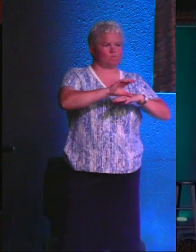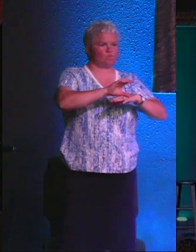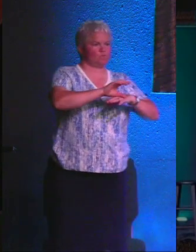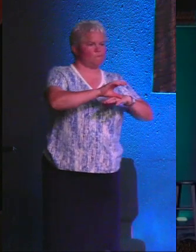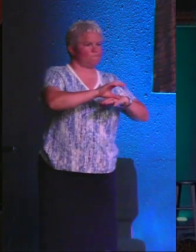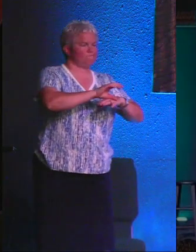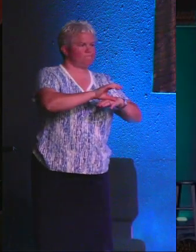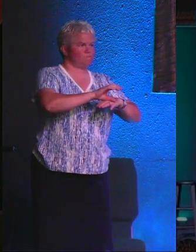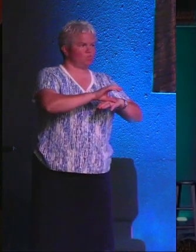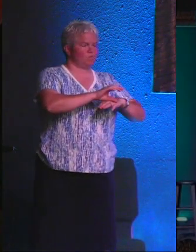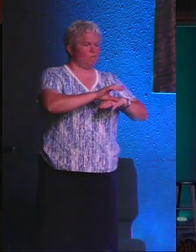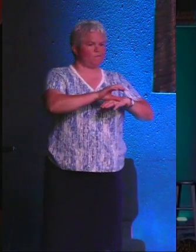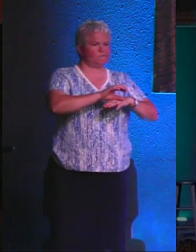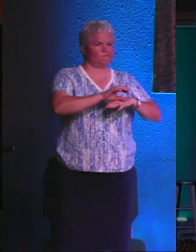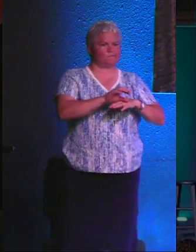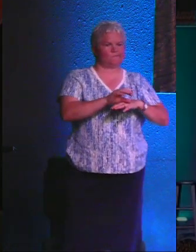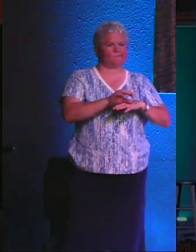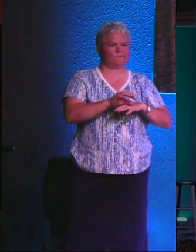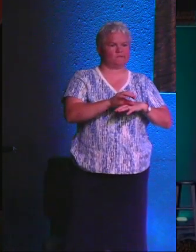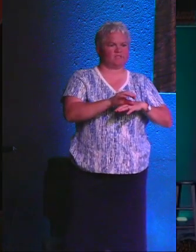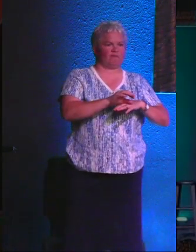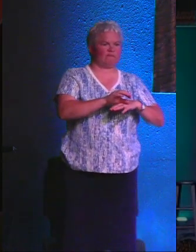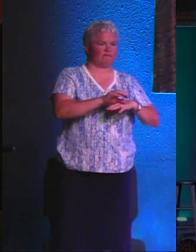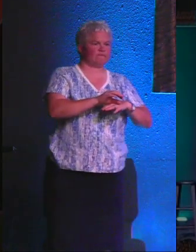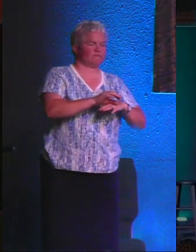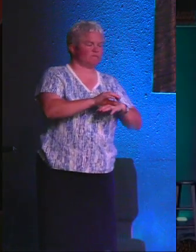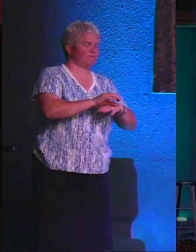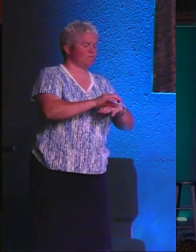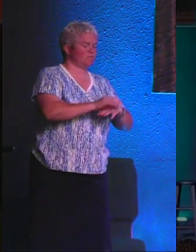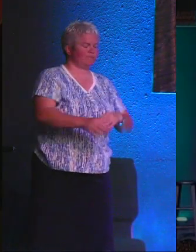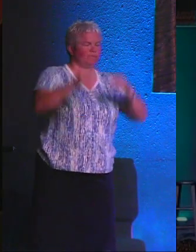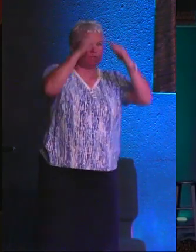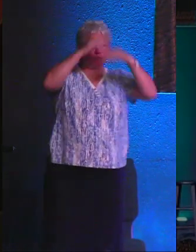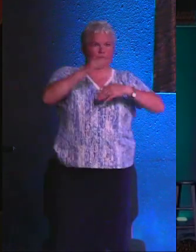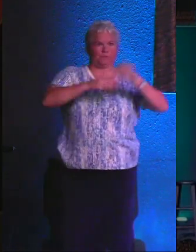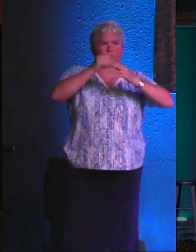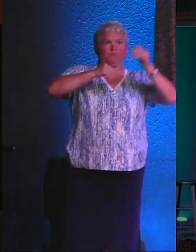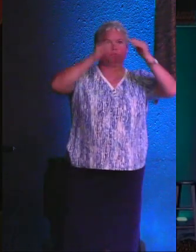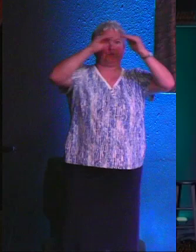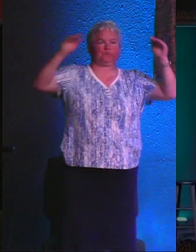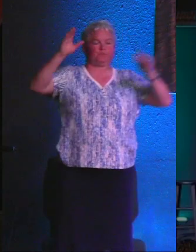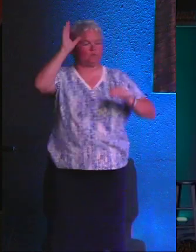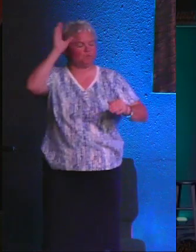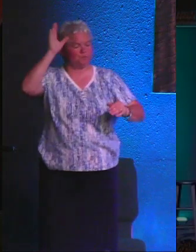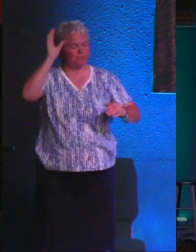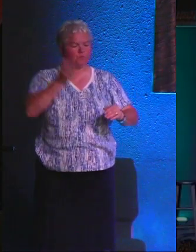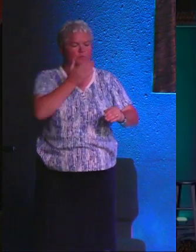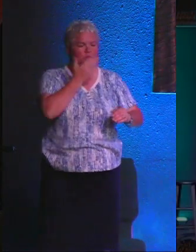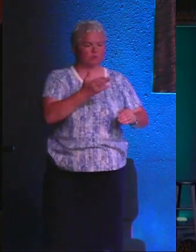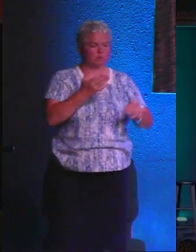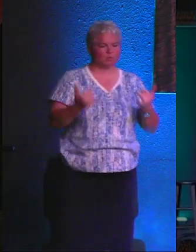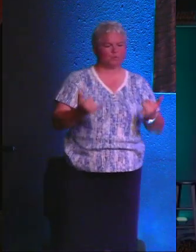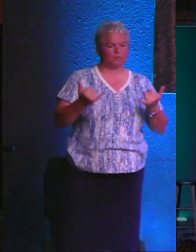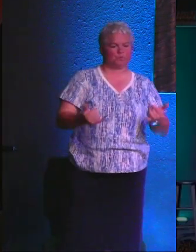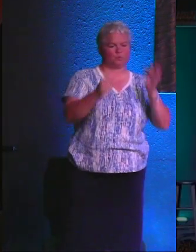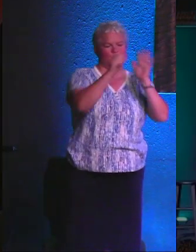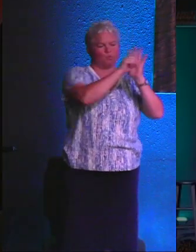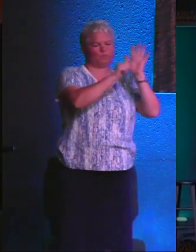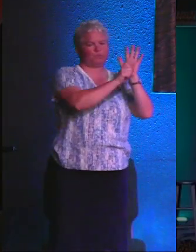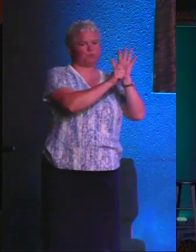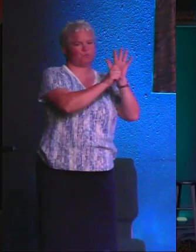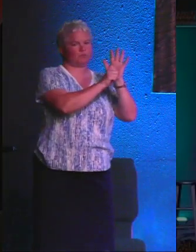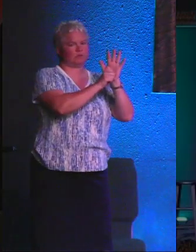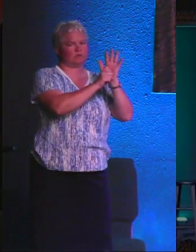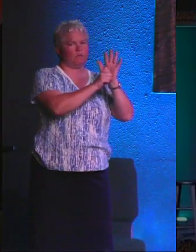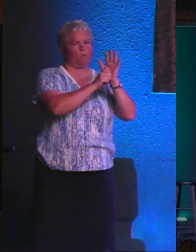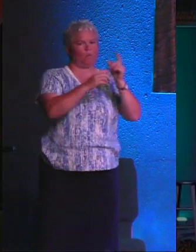count, and all of those things. Amen. Heavenly Father, Lord, we thank you for today. We thank you for these testimonies